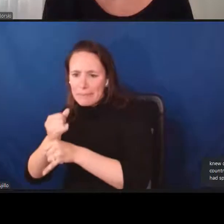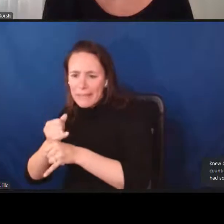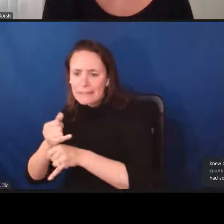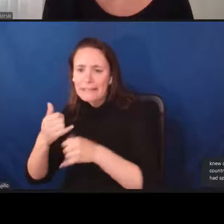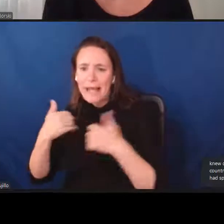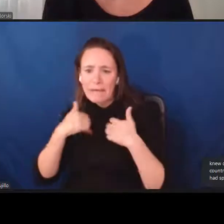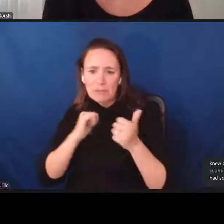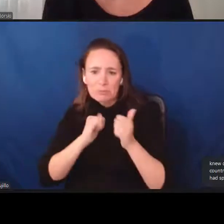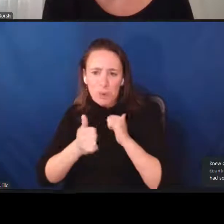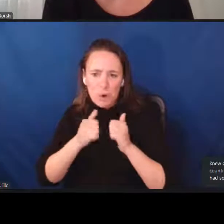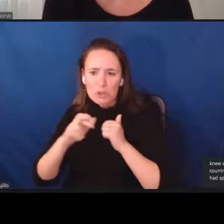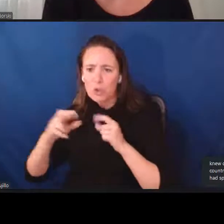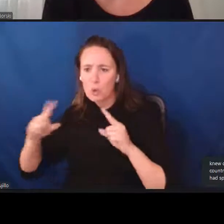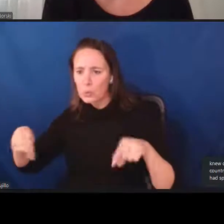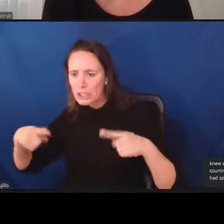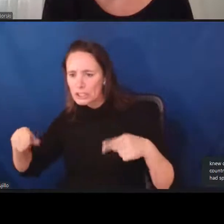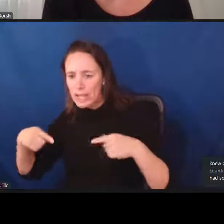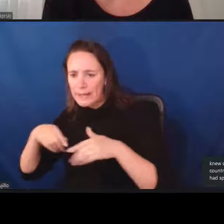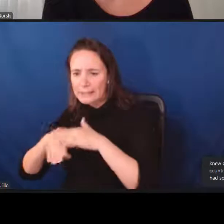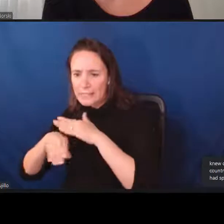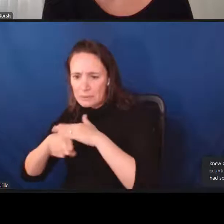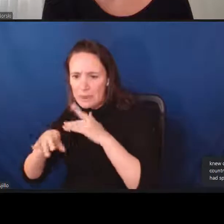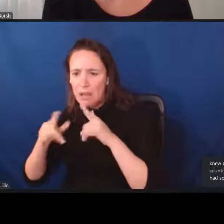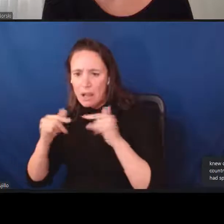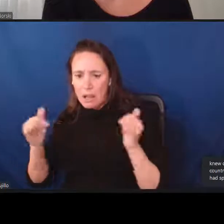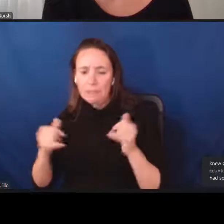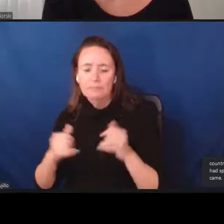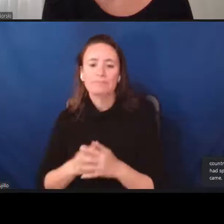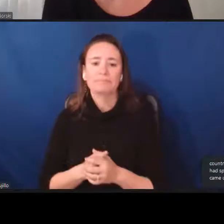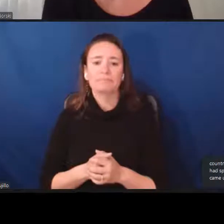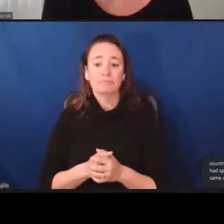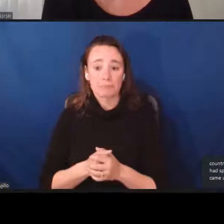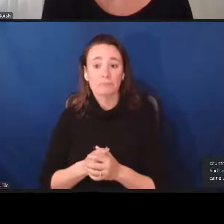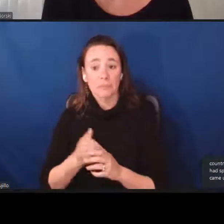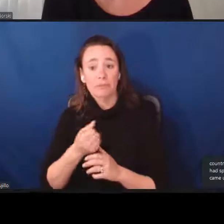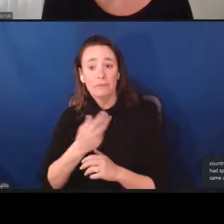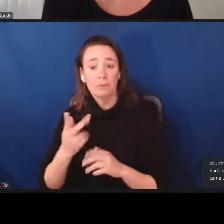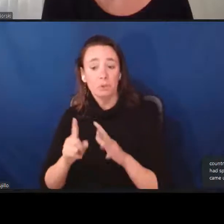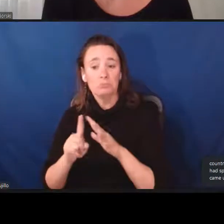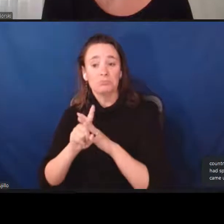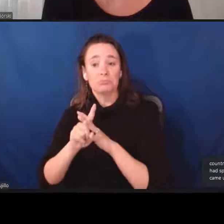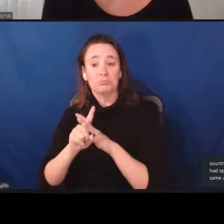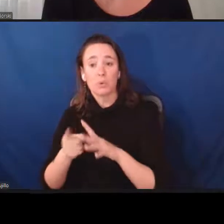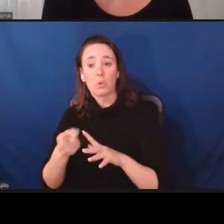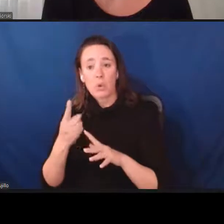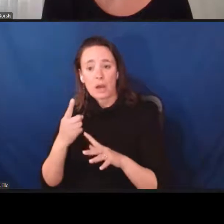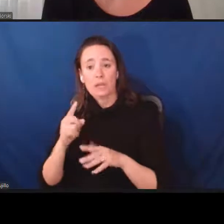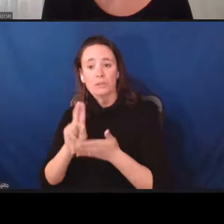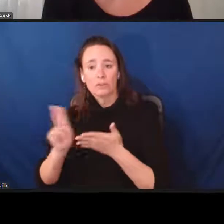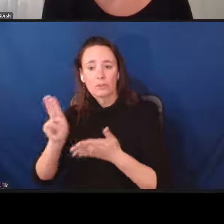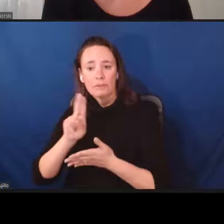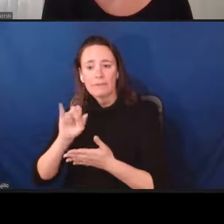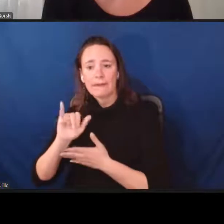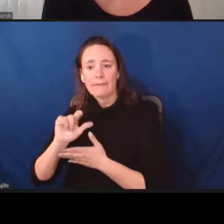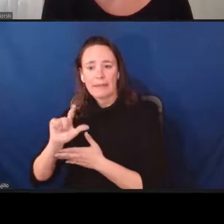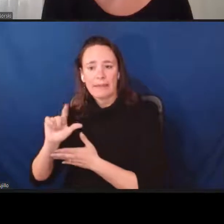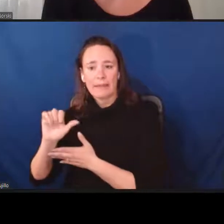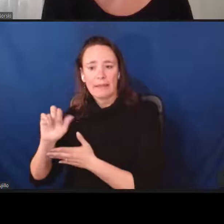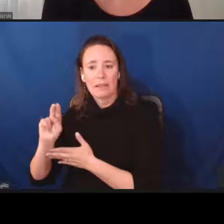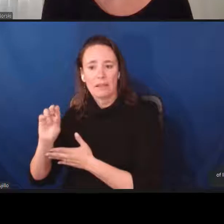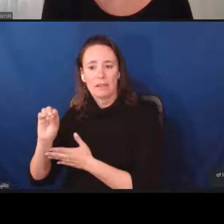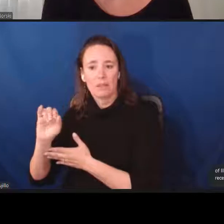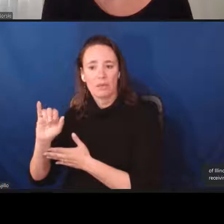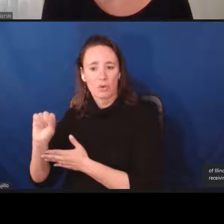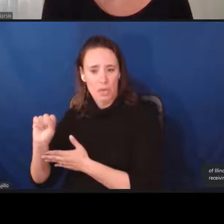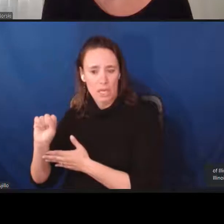programs. And so a couple of them came up, and one was the University of Illinois. And so I wrote to the University